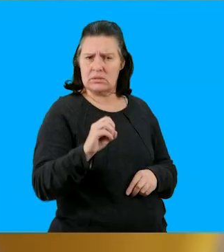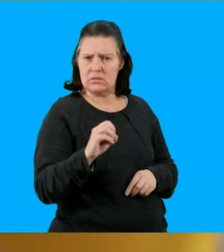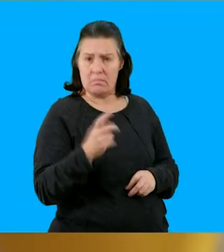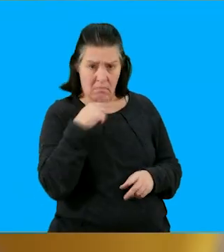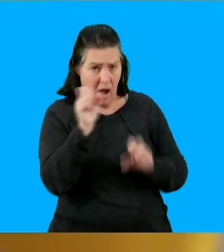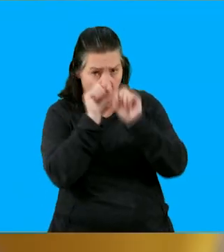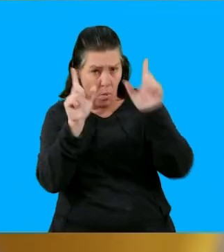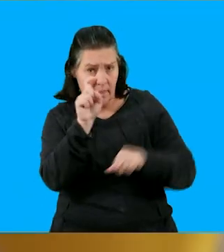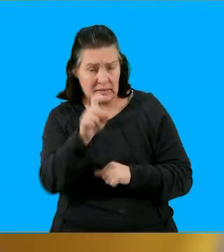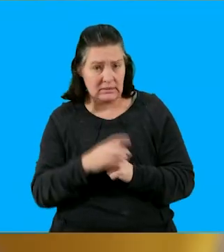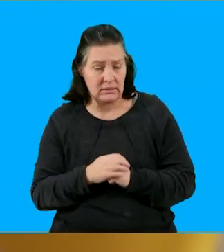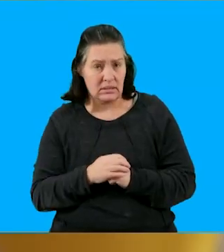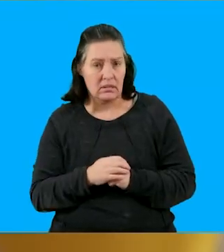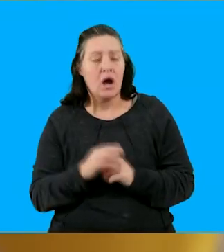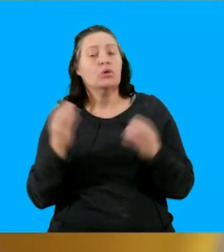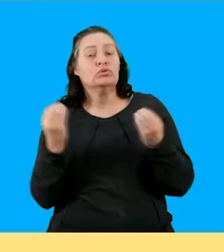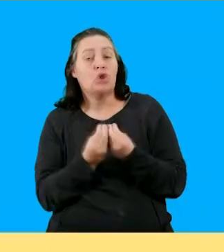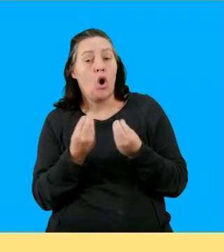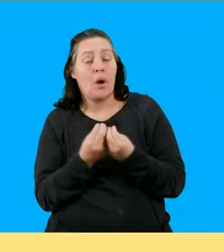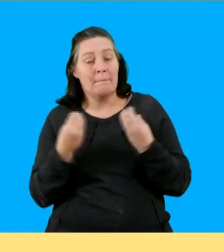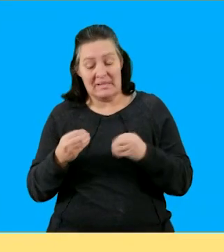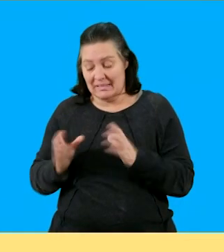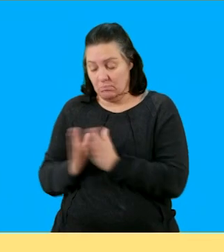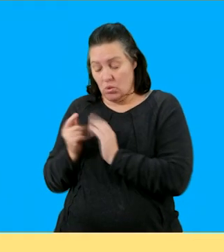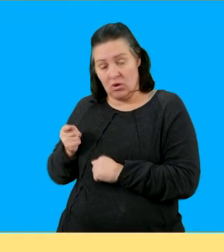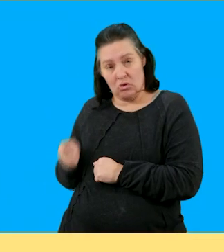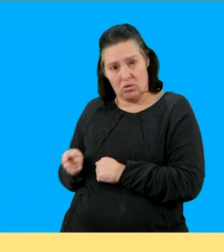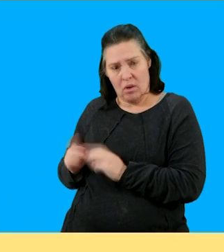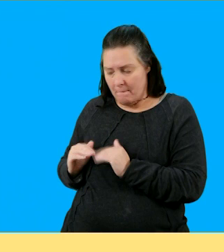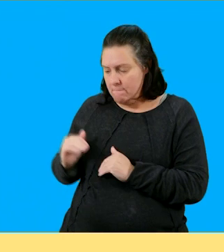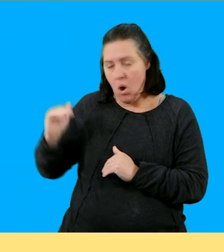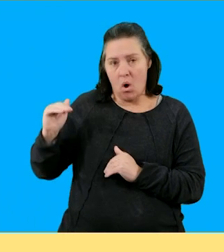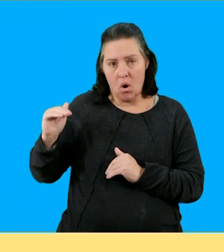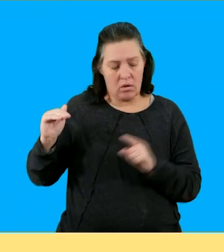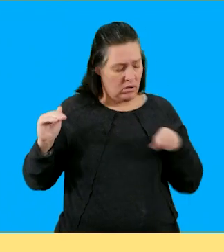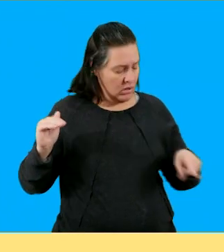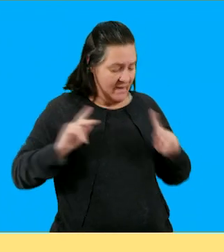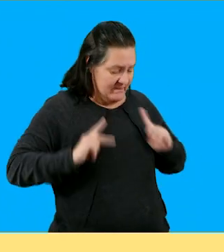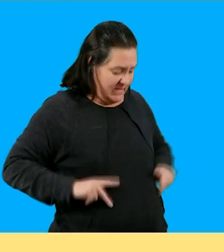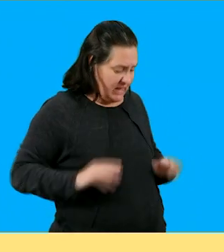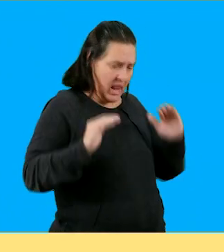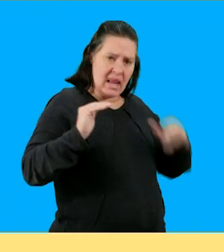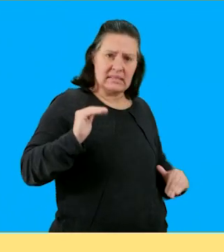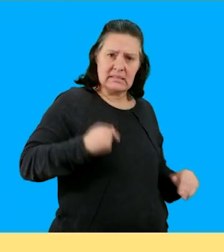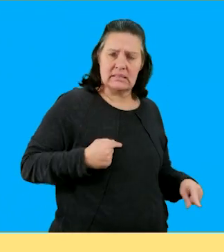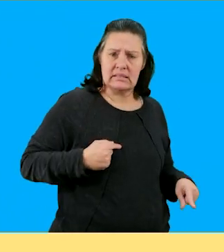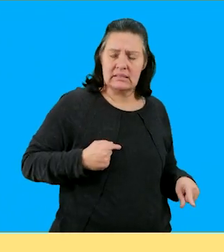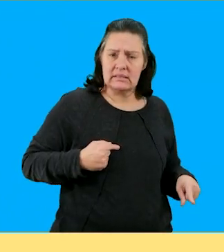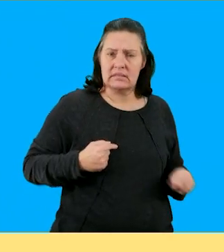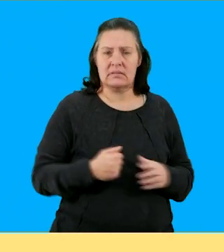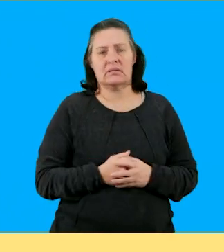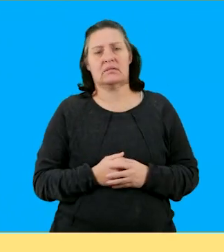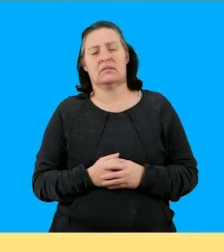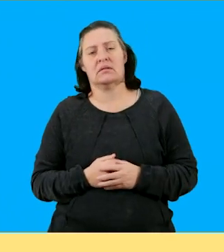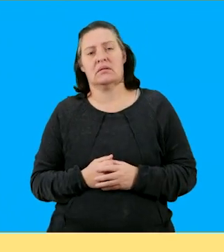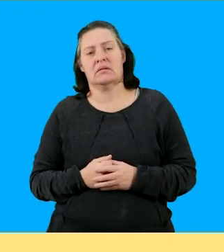you have to be aware that here the stock in the business books is more now and the physical stock count